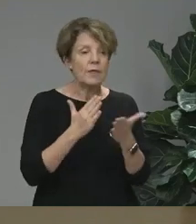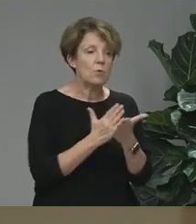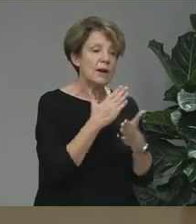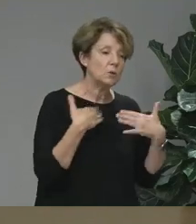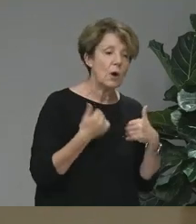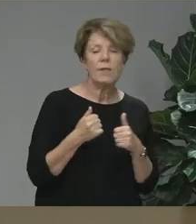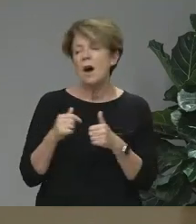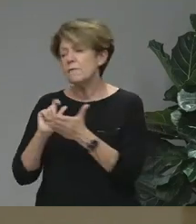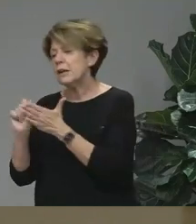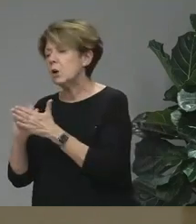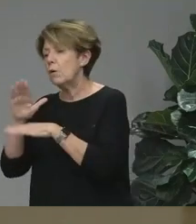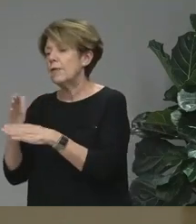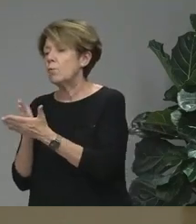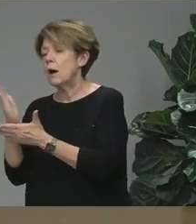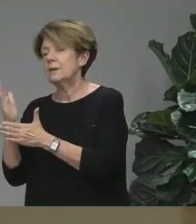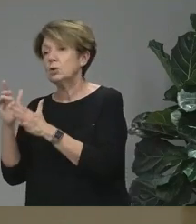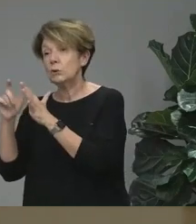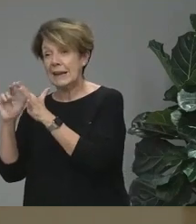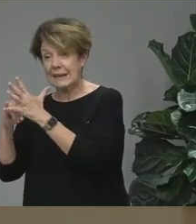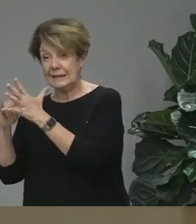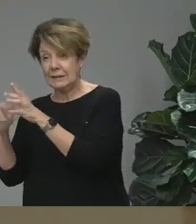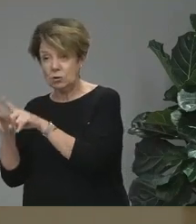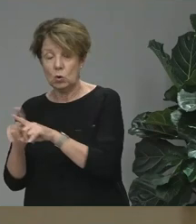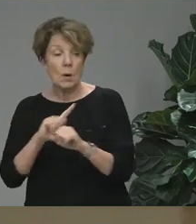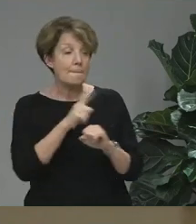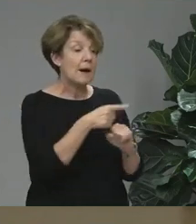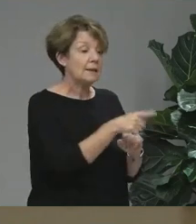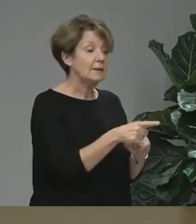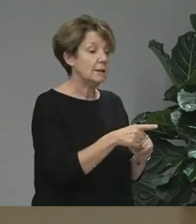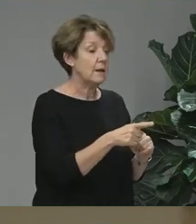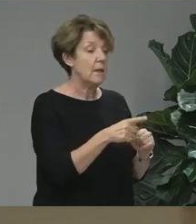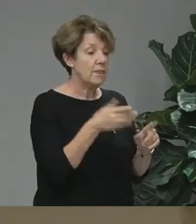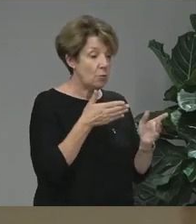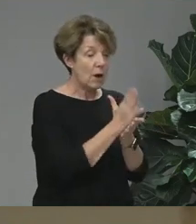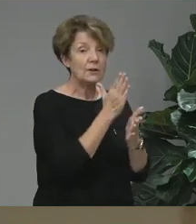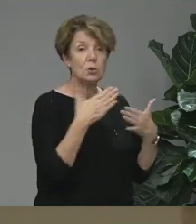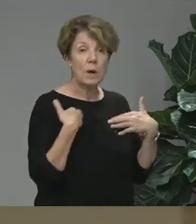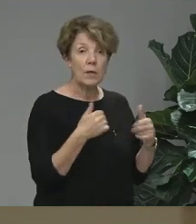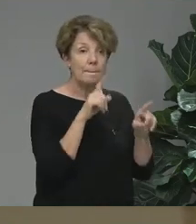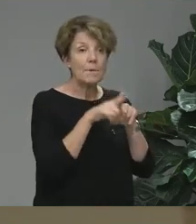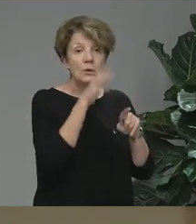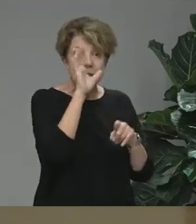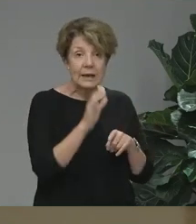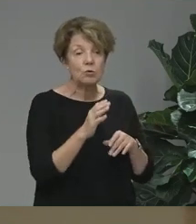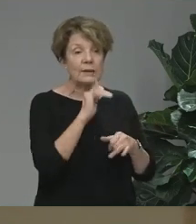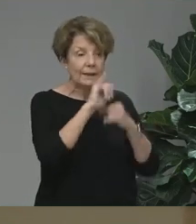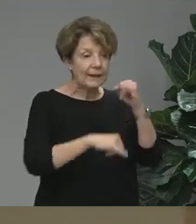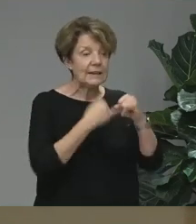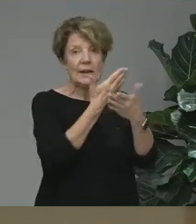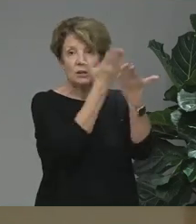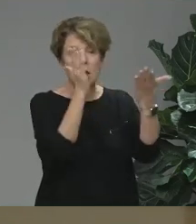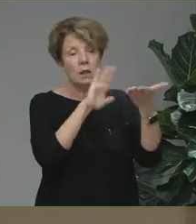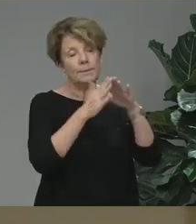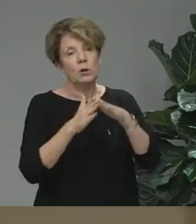social security, but to take that one, it's of the socioeconomic rights, it's the right to health that most countries and the international community